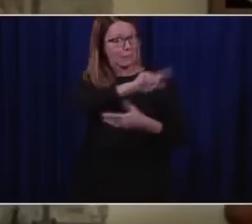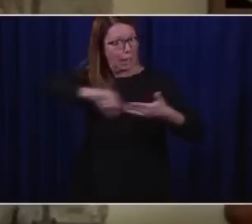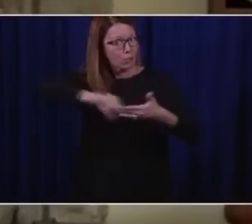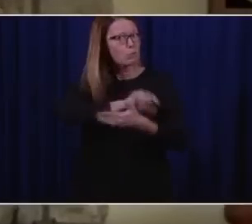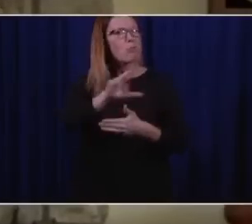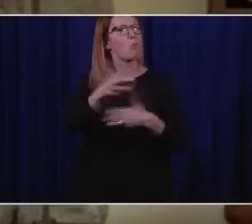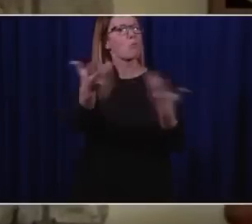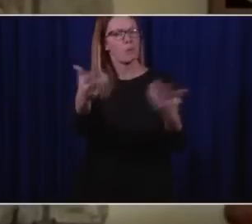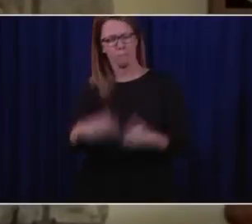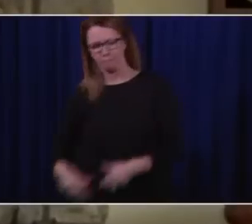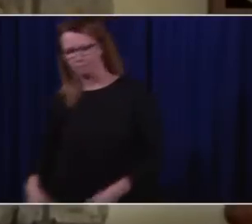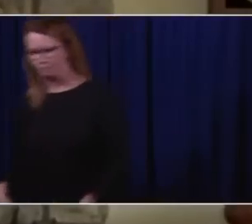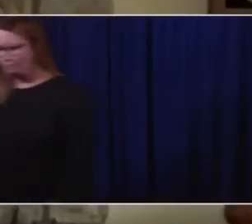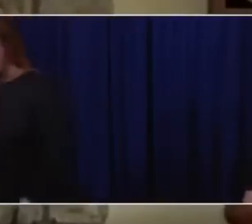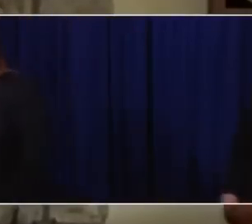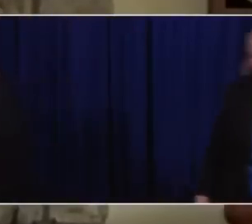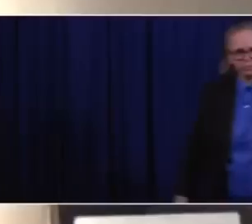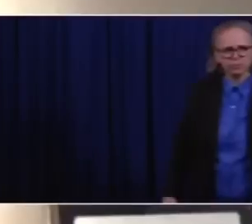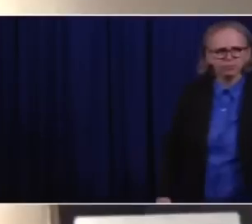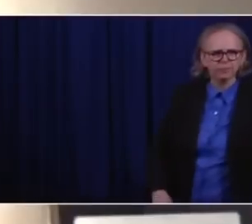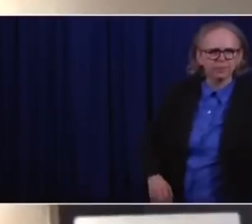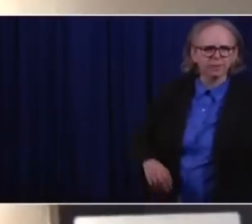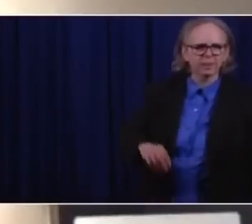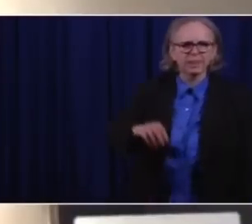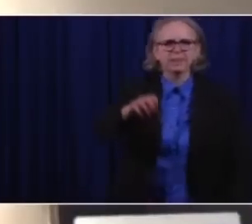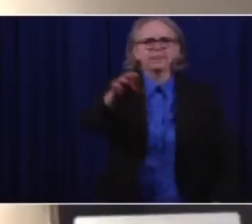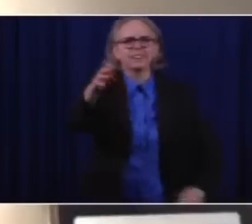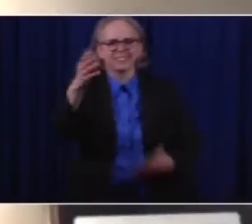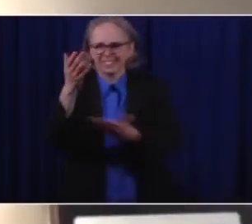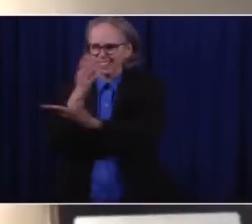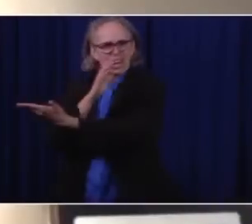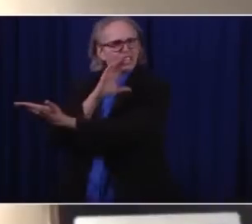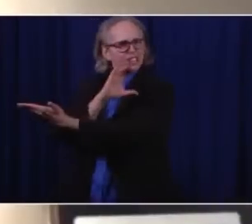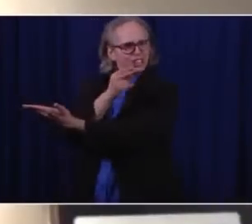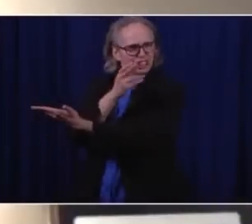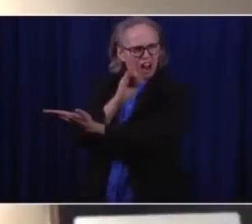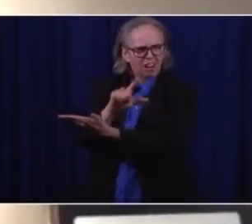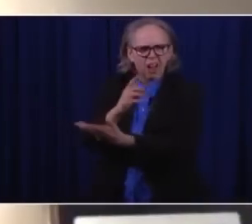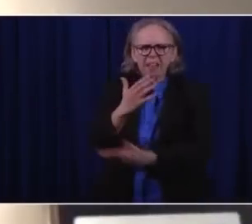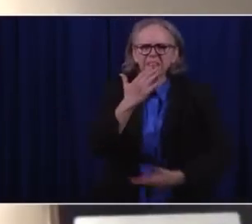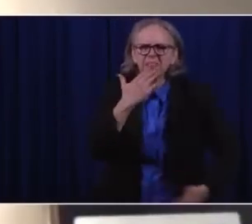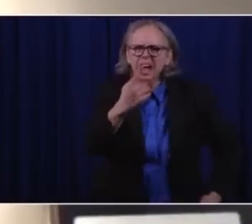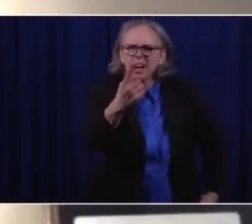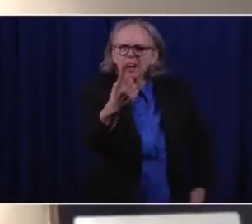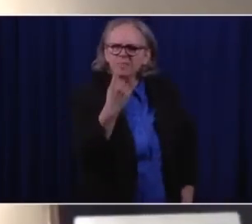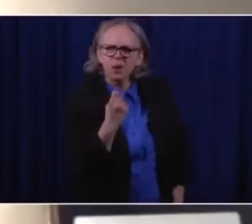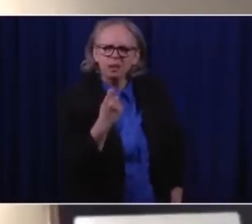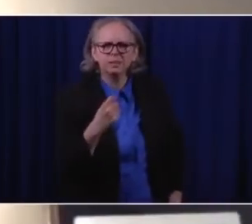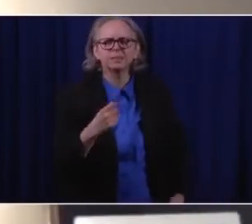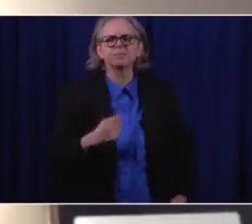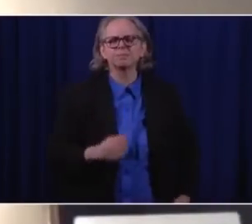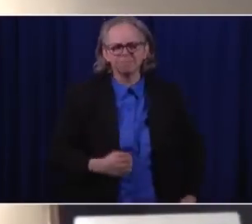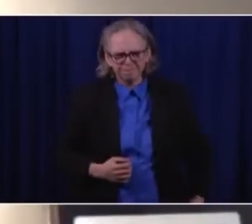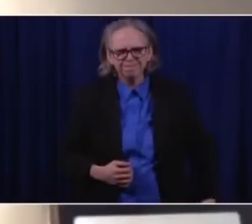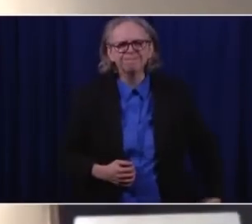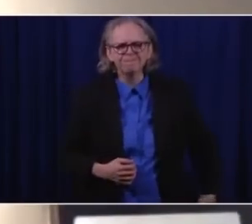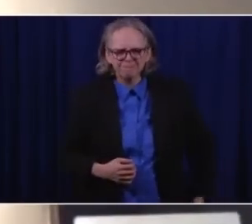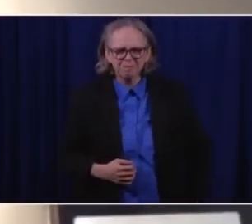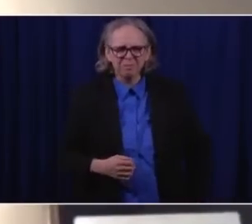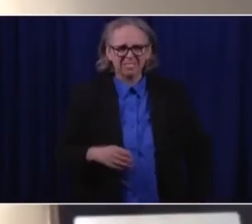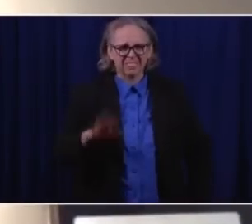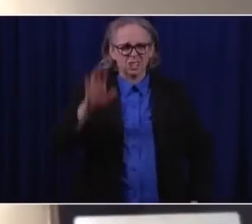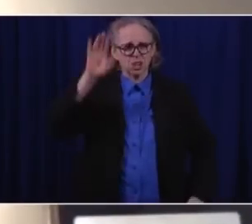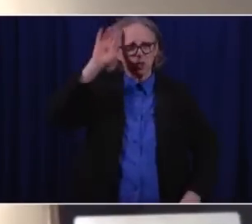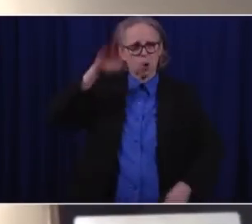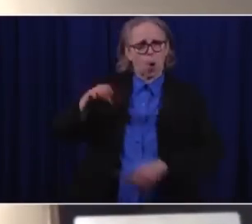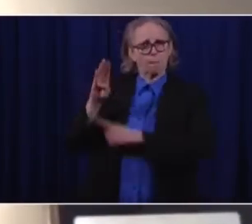Cheryl, go ahead. Thank you, Governor. And thanks for the question. You know, as Bruce White also